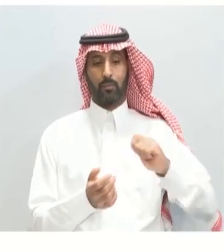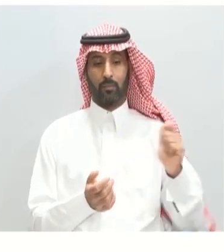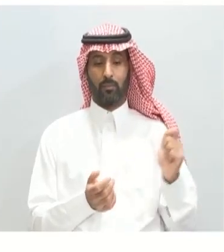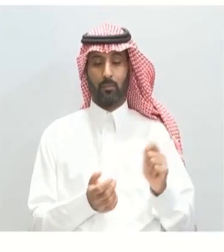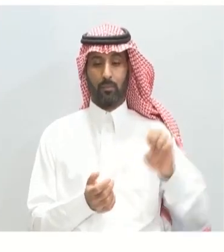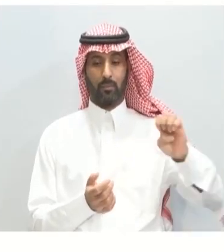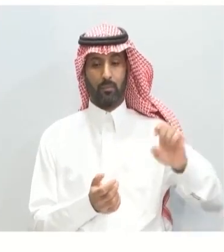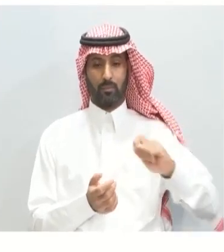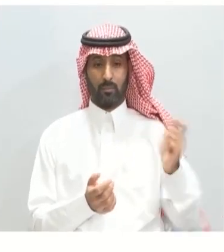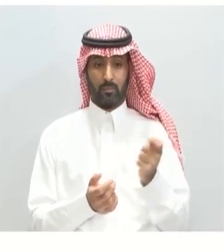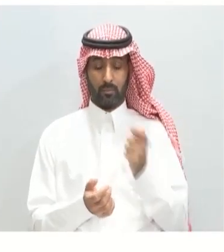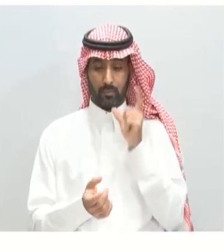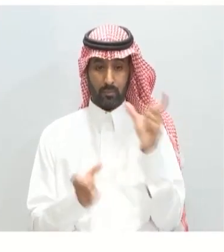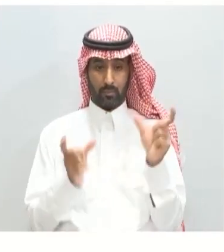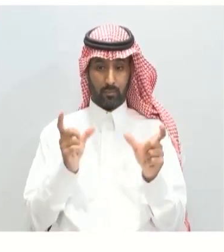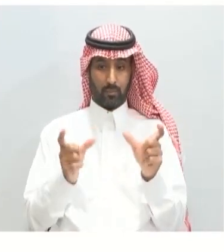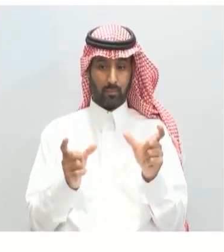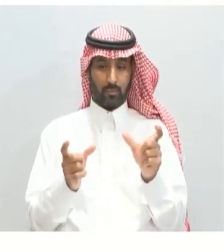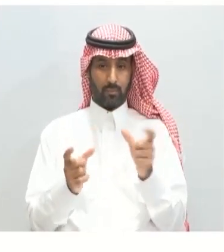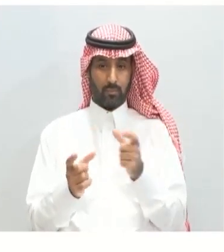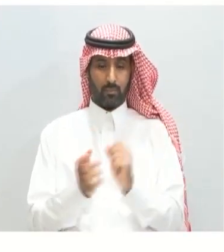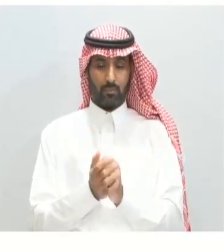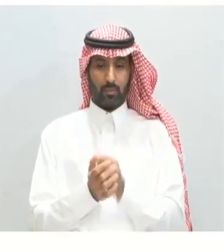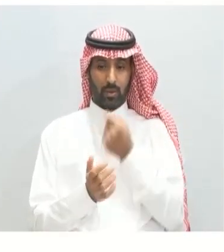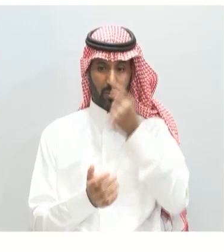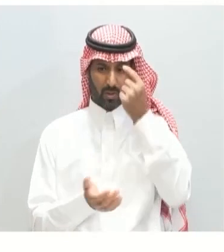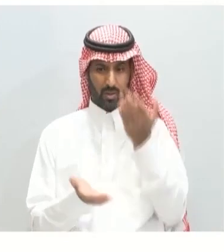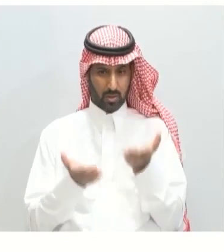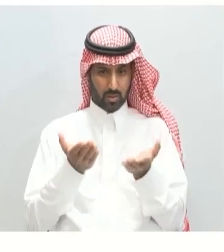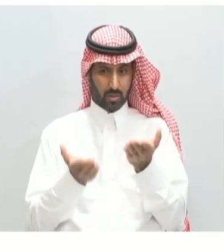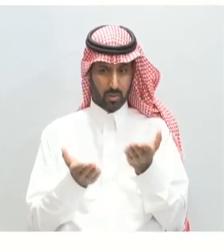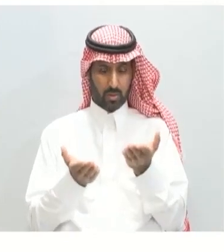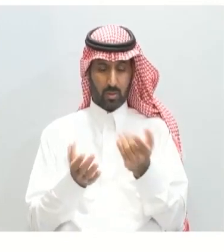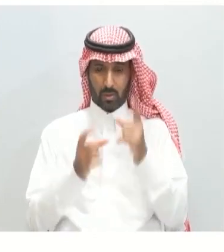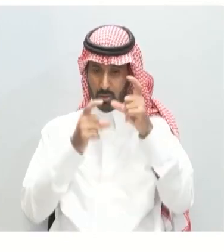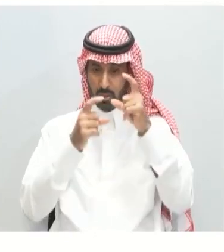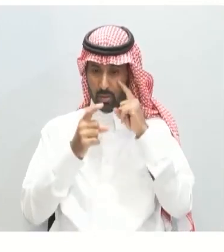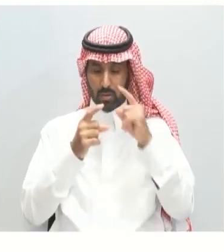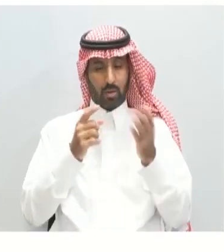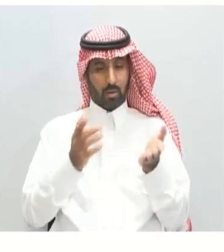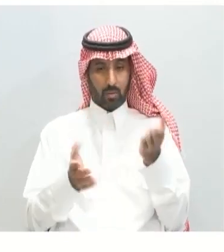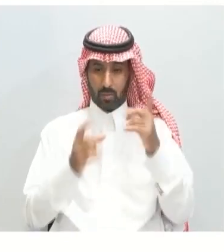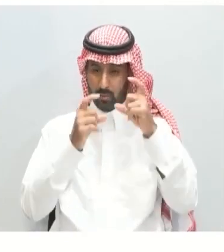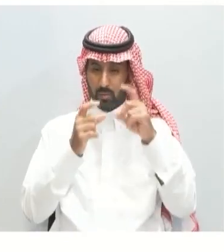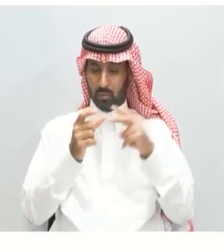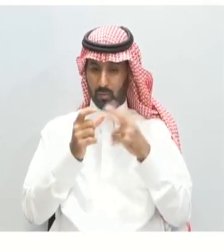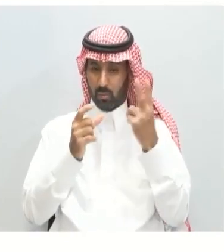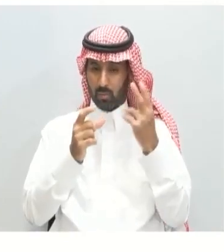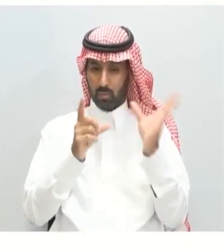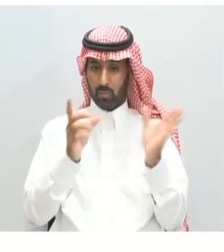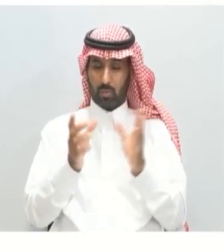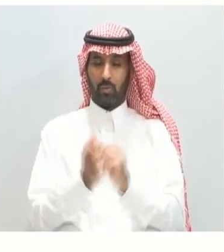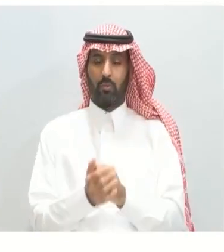the comparative sentences for each picture. So you'll see the pictures, page 83. Open your book